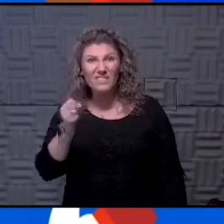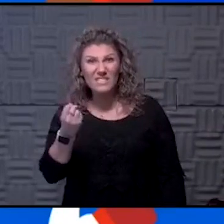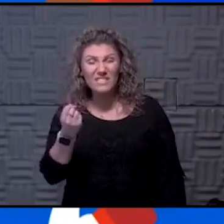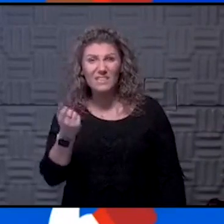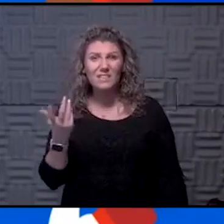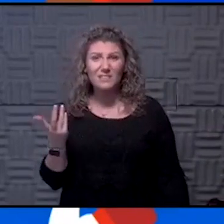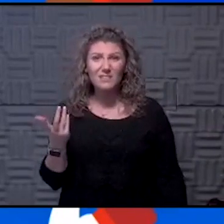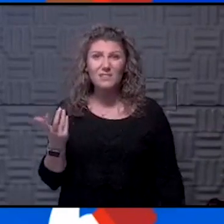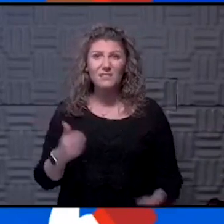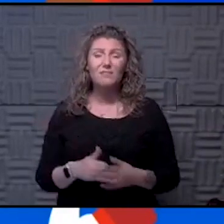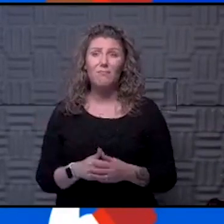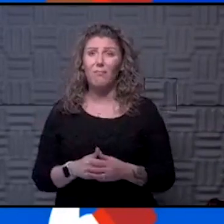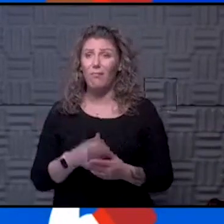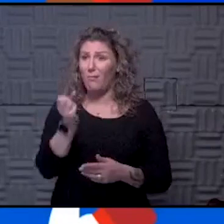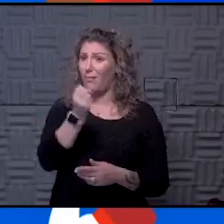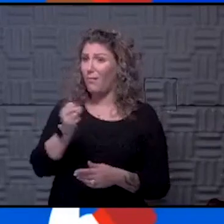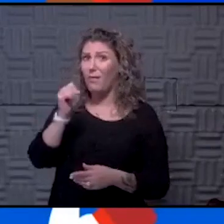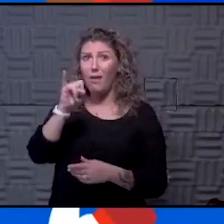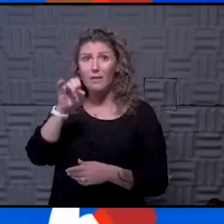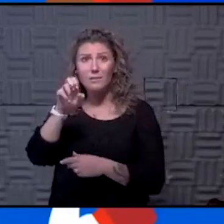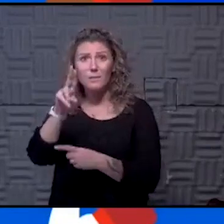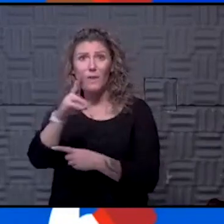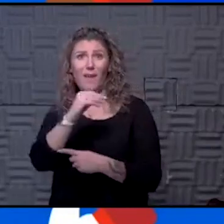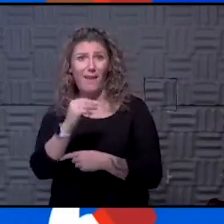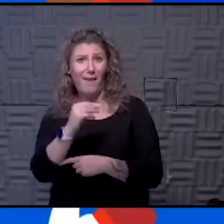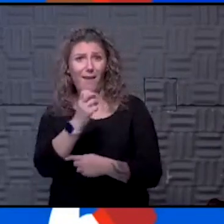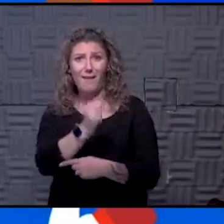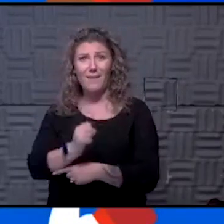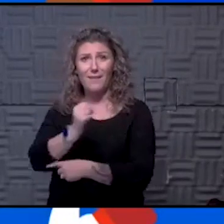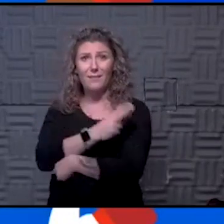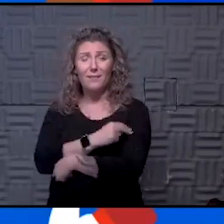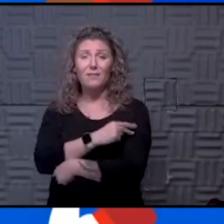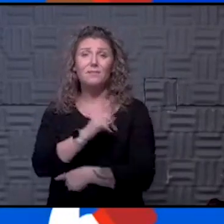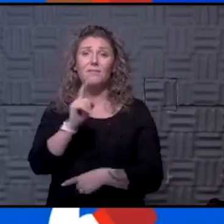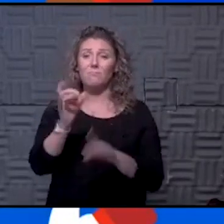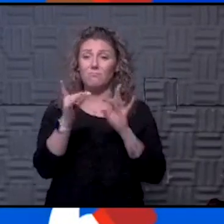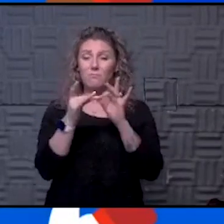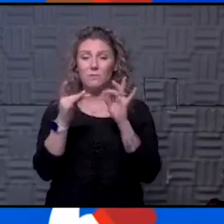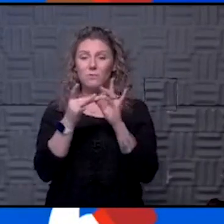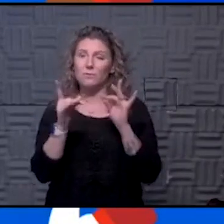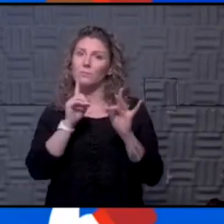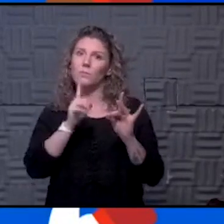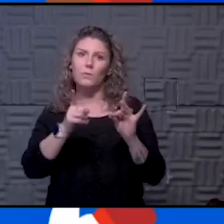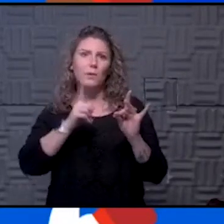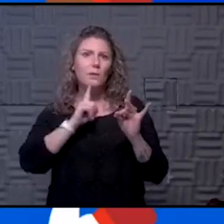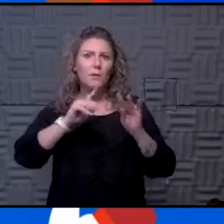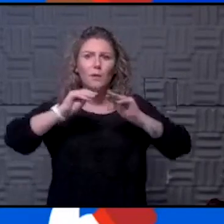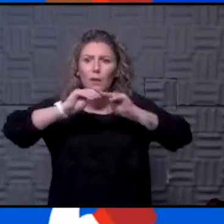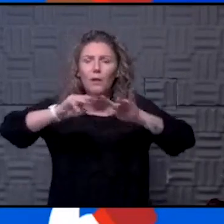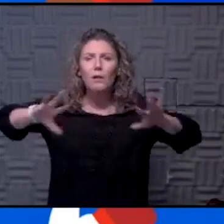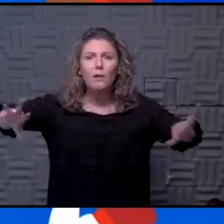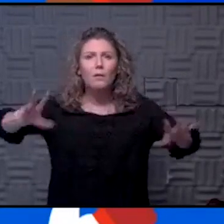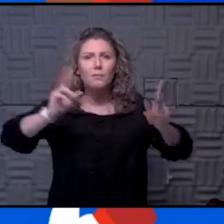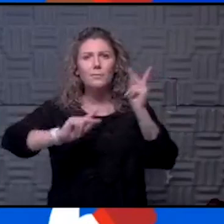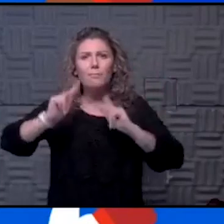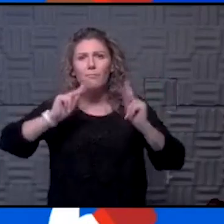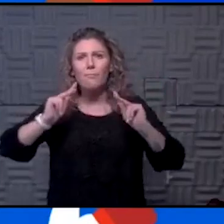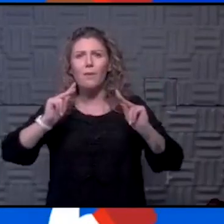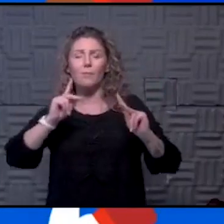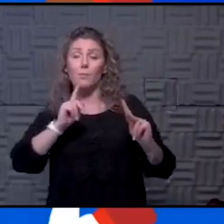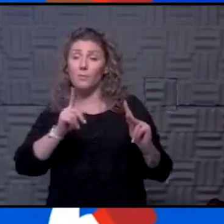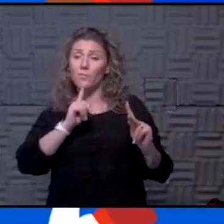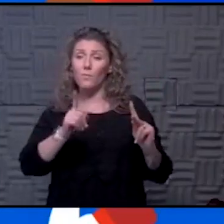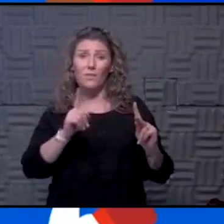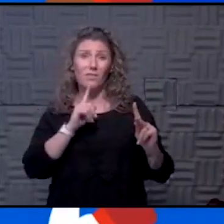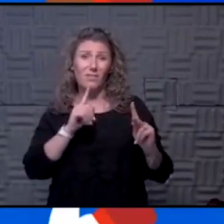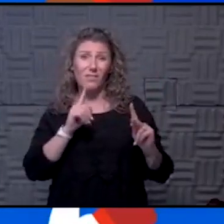in ICU in the hospitals. And so that message really needs to get across to our people that the